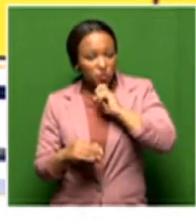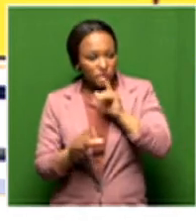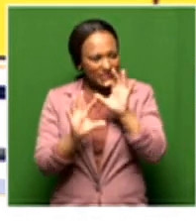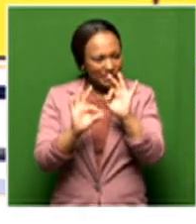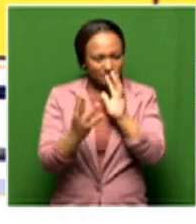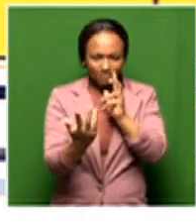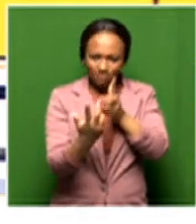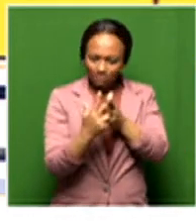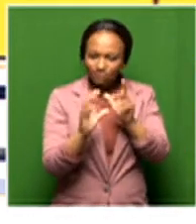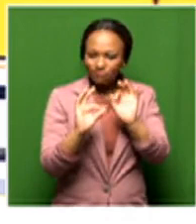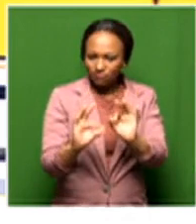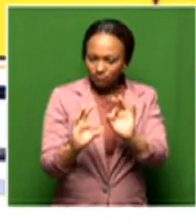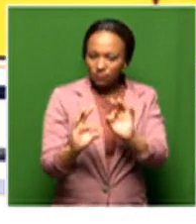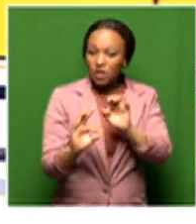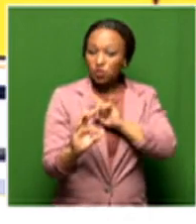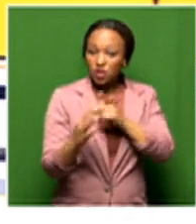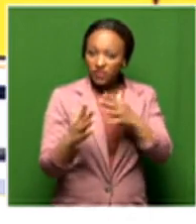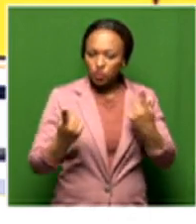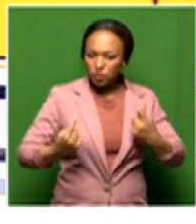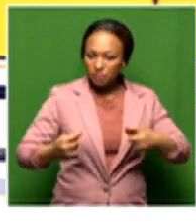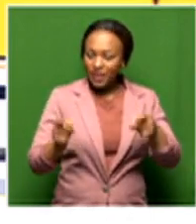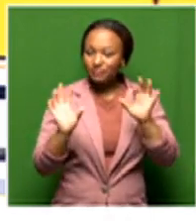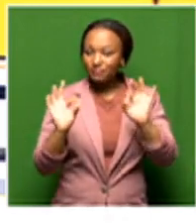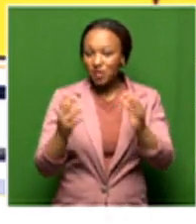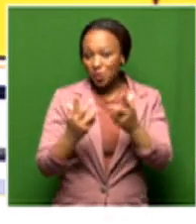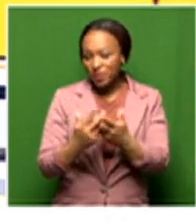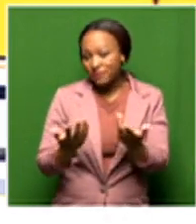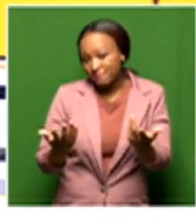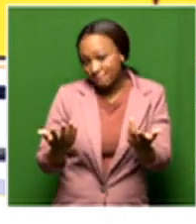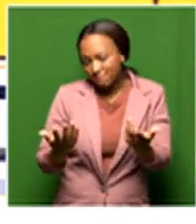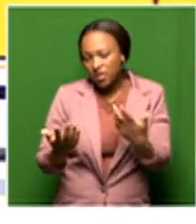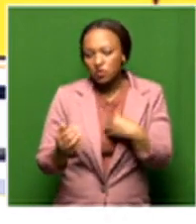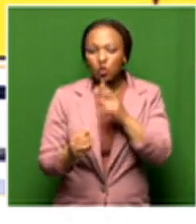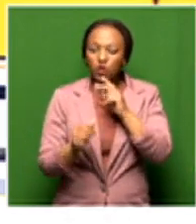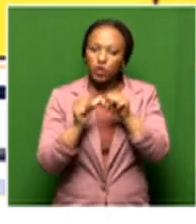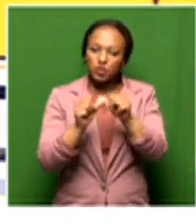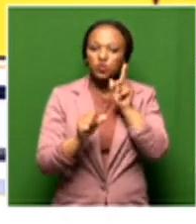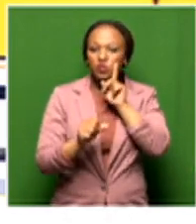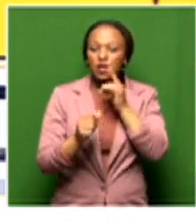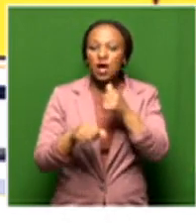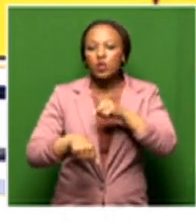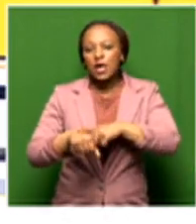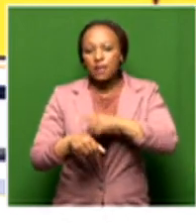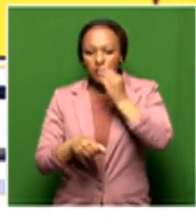the intended, and also has it been spent correctly? So we'll keep our eye on this. It's time now for news with Leanne.